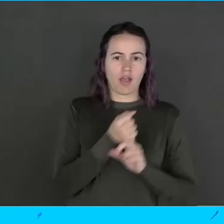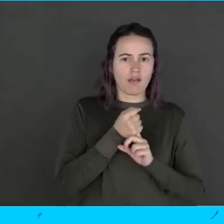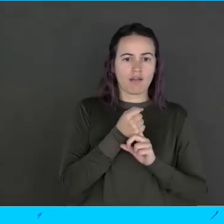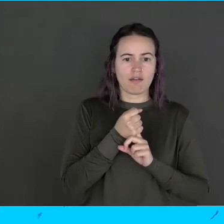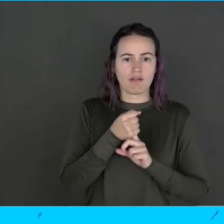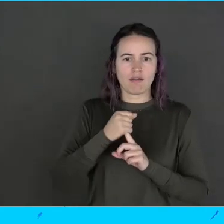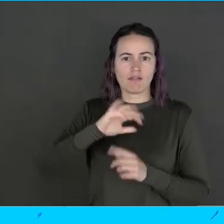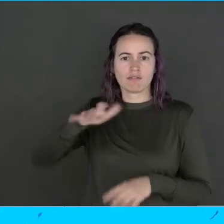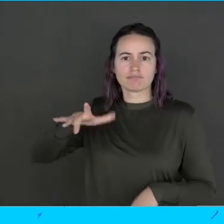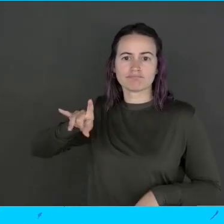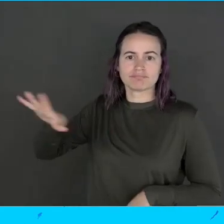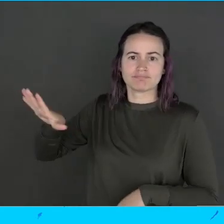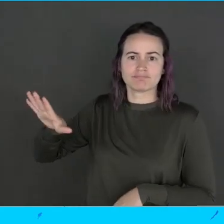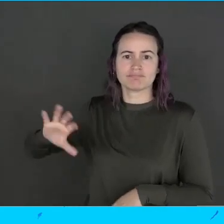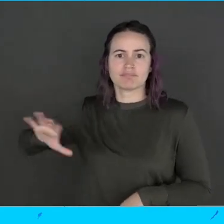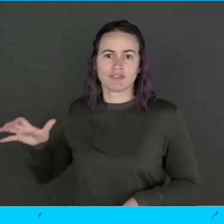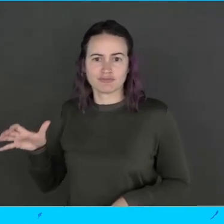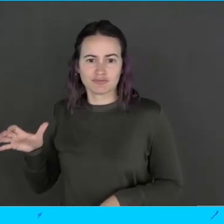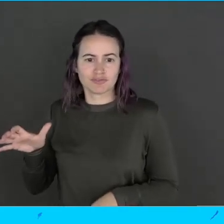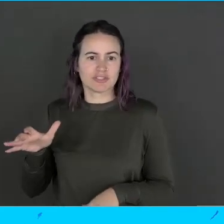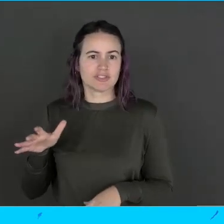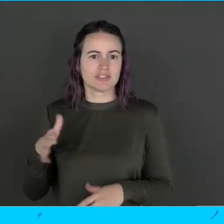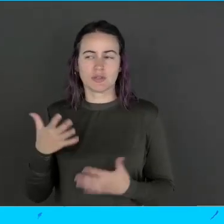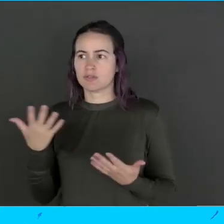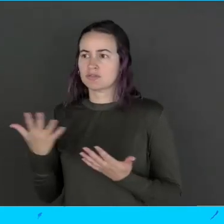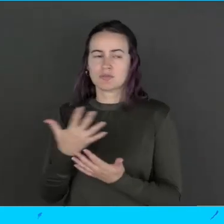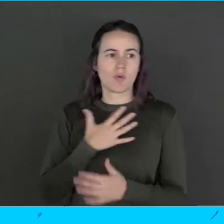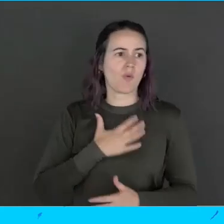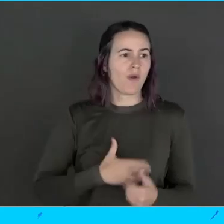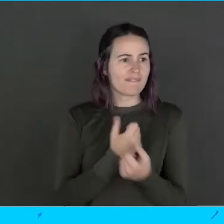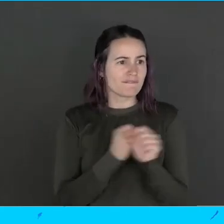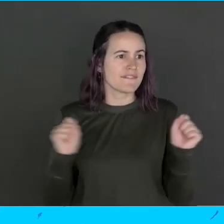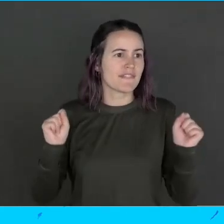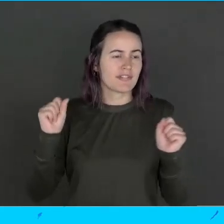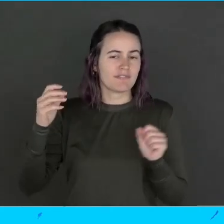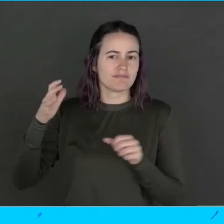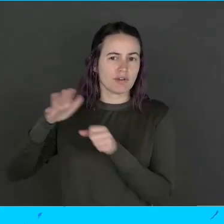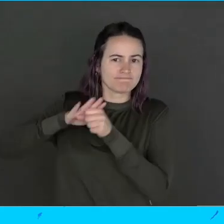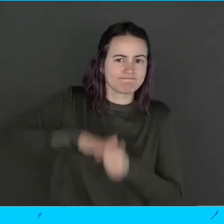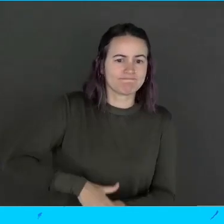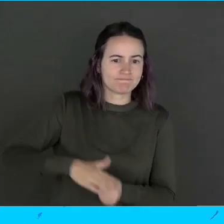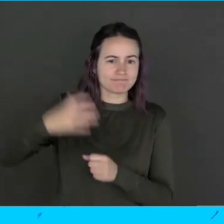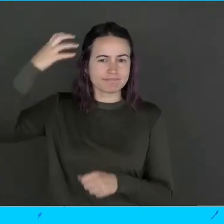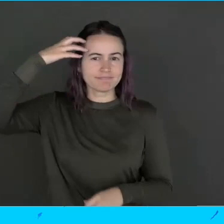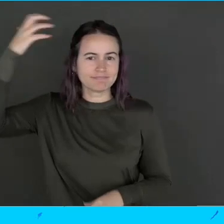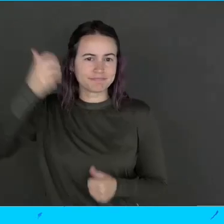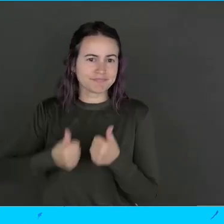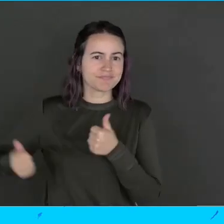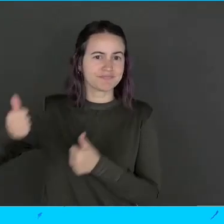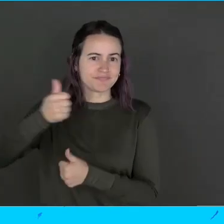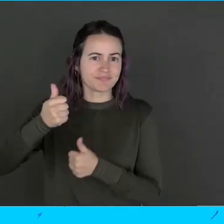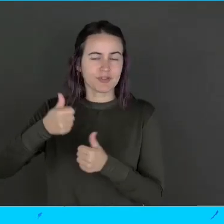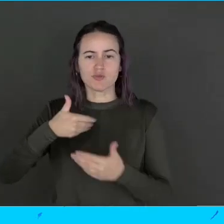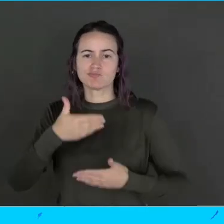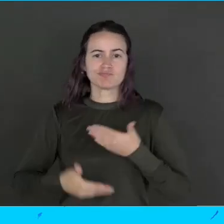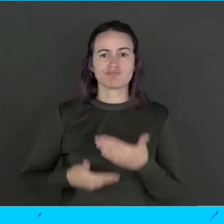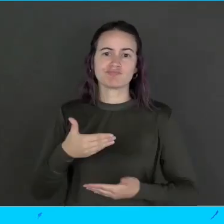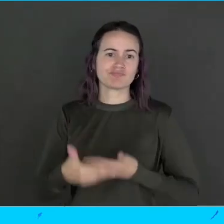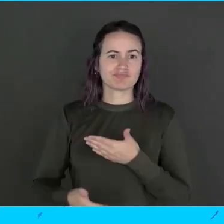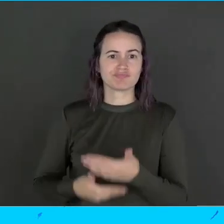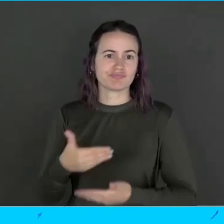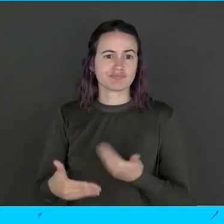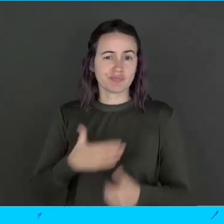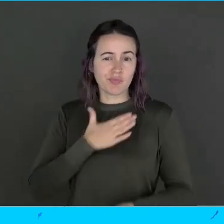war-torn nations, seeking freedom from oppressive obligations enforced by leaders running corrupt corporations. Many want to lead, but very